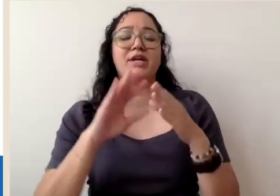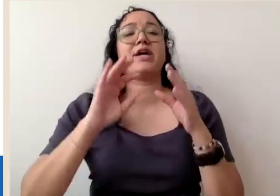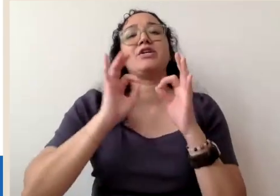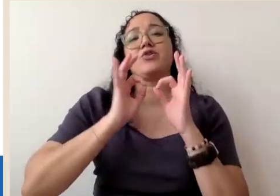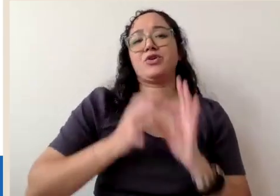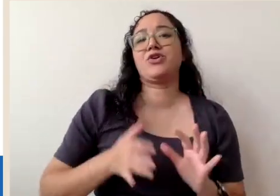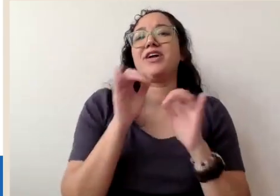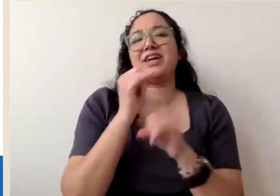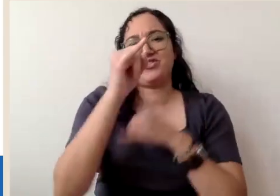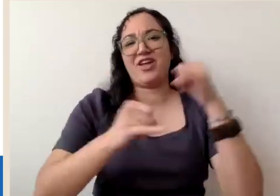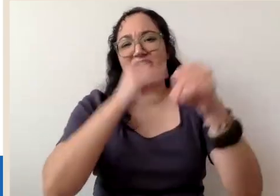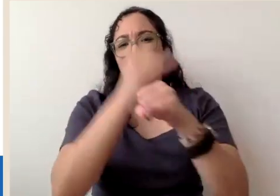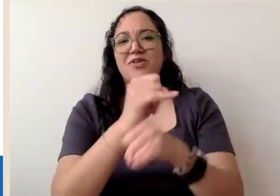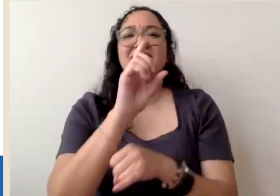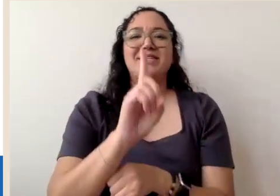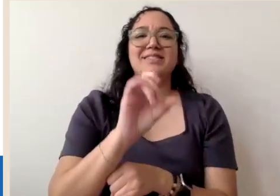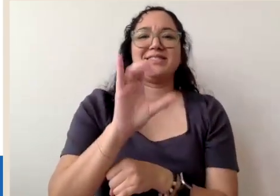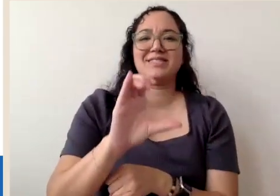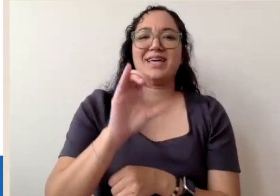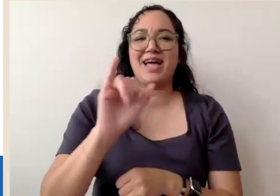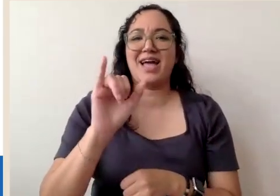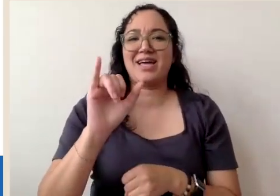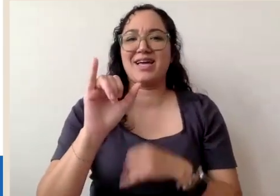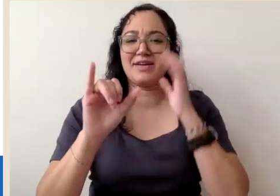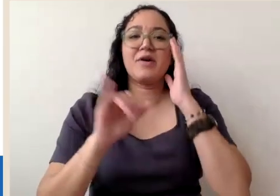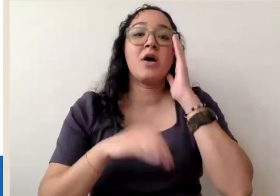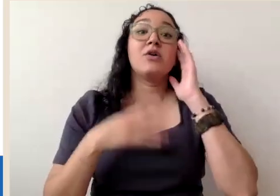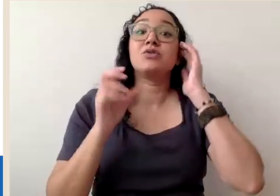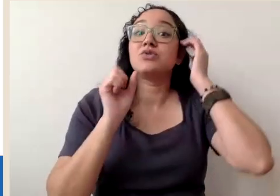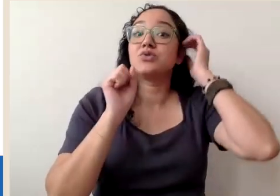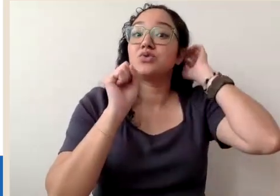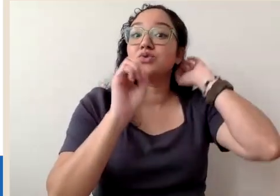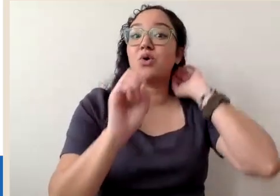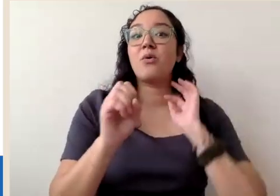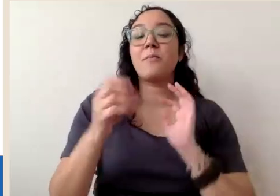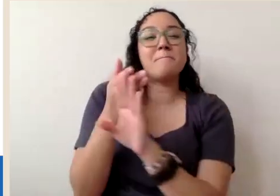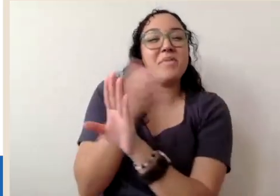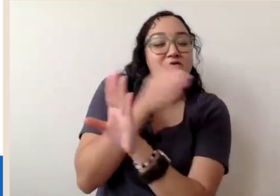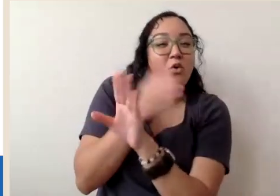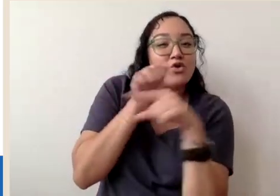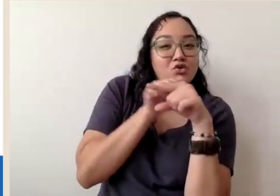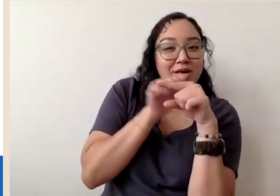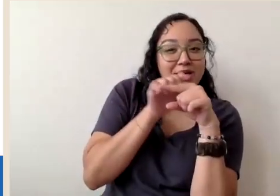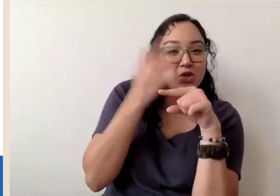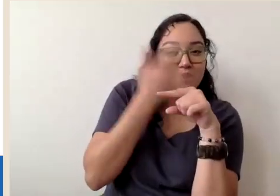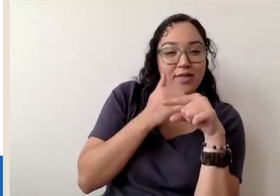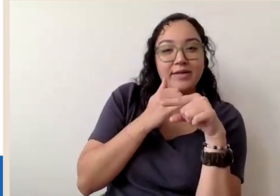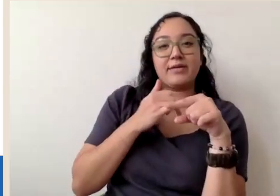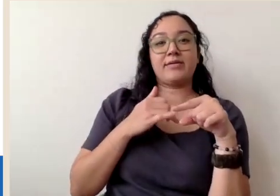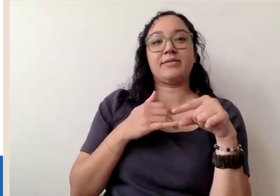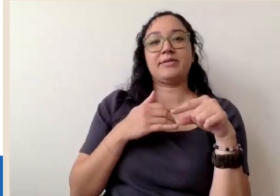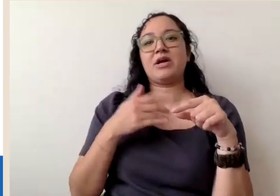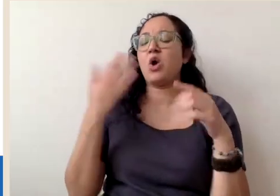thinking about, which is CCII. So we're thinking about here, what is the pre-training process? What is our screening process